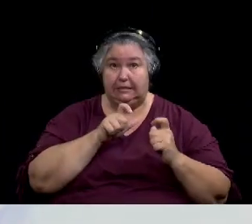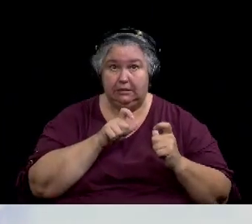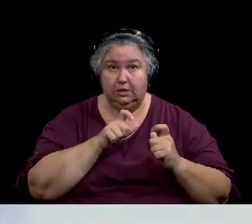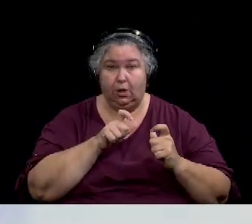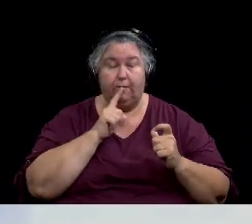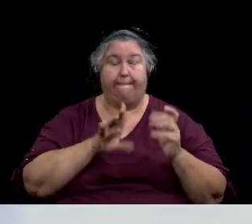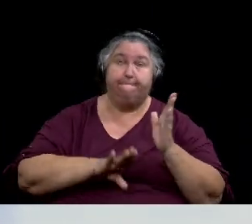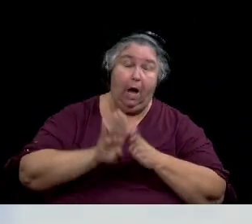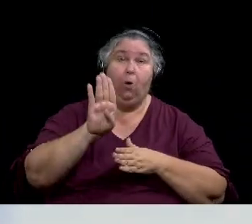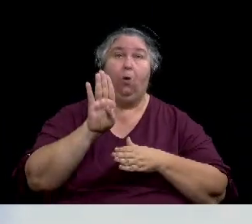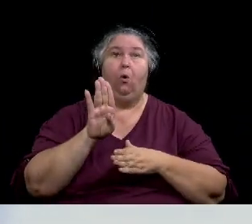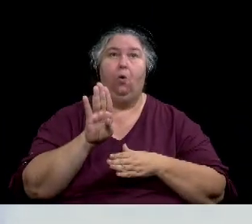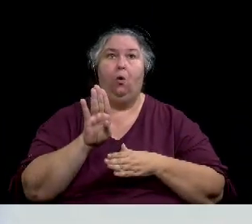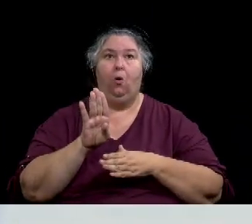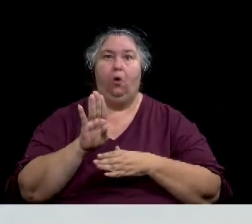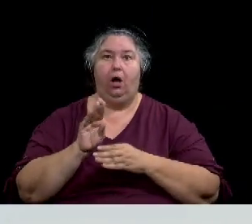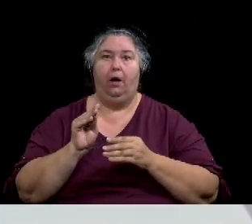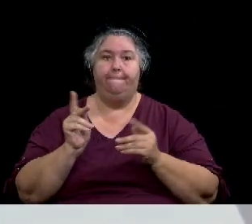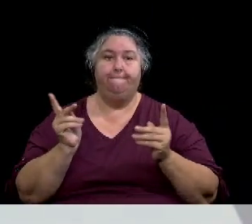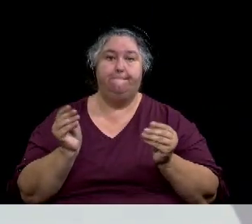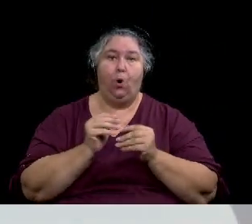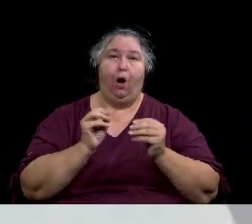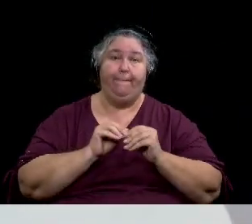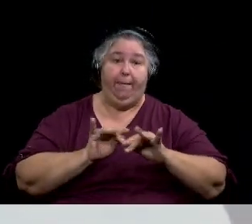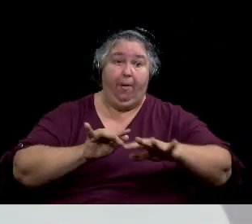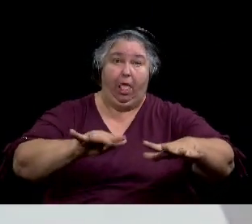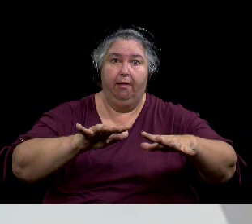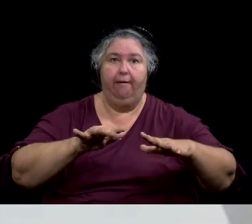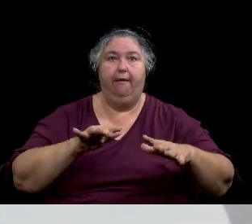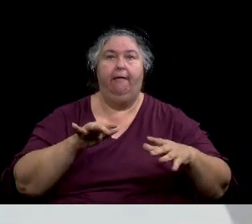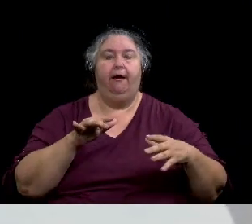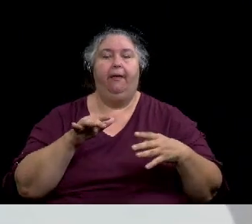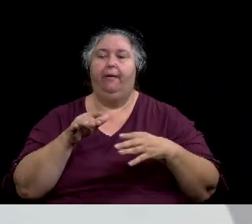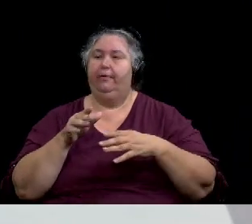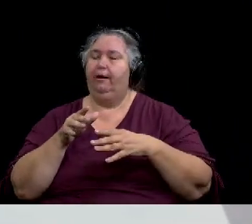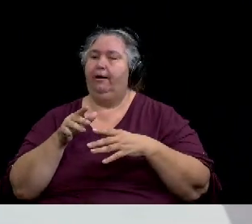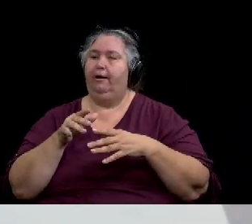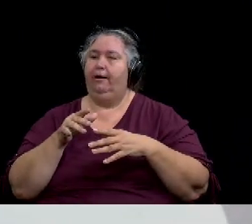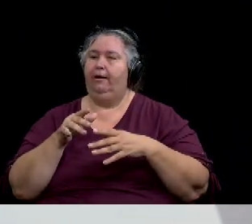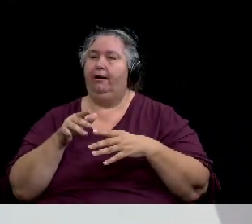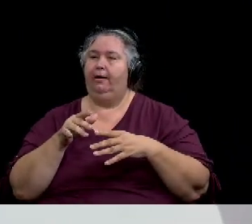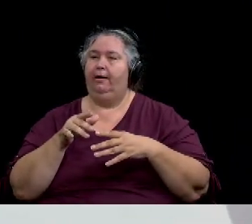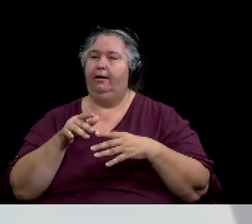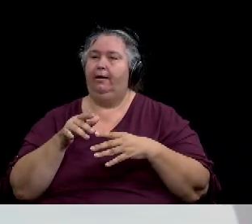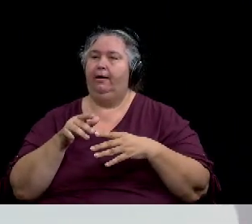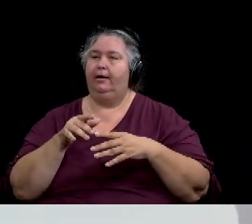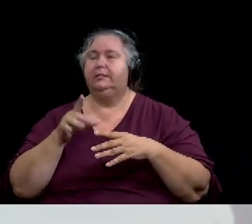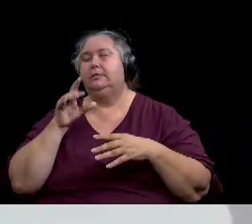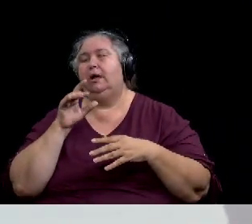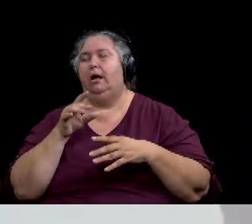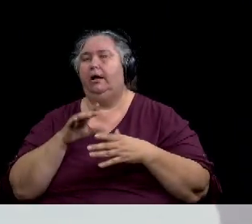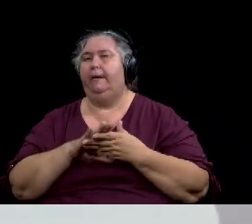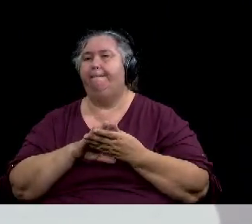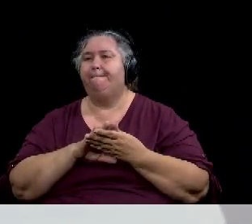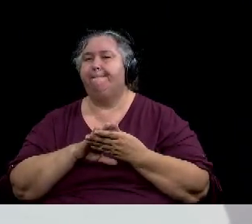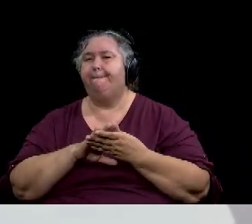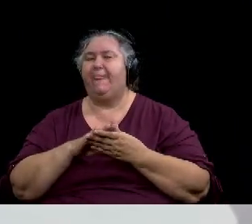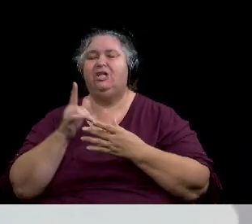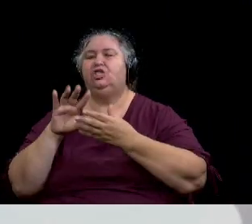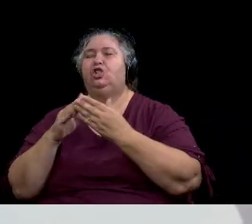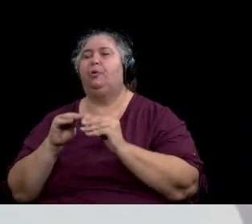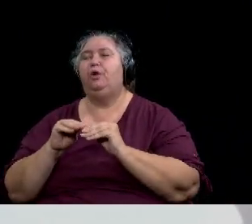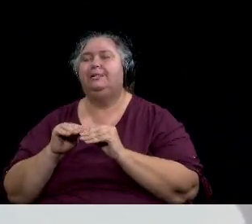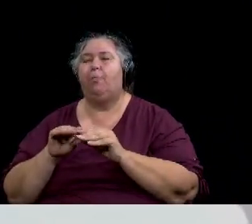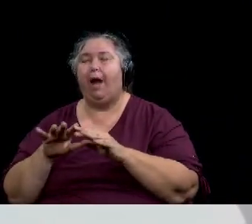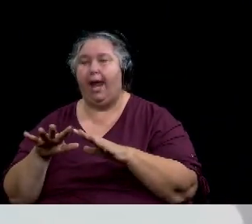exponential multiplication of cases, and that space between just extant community spread